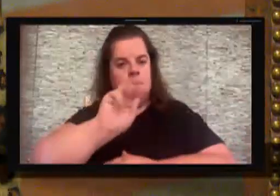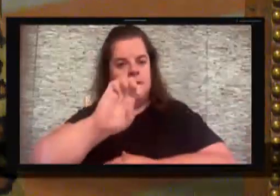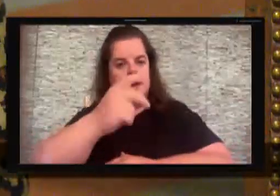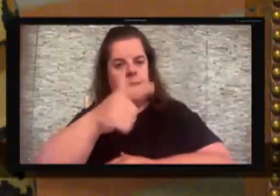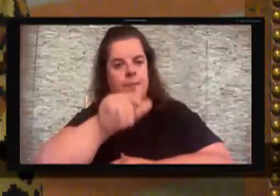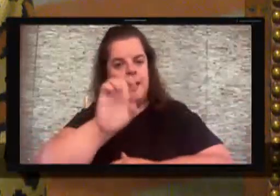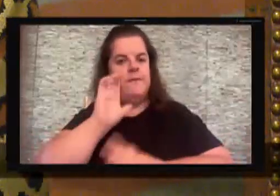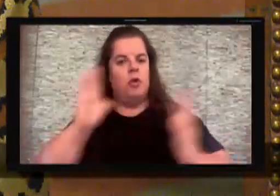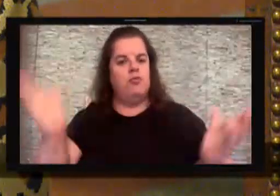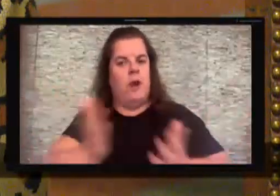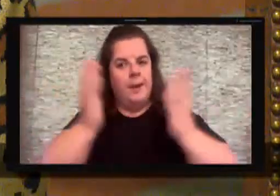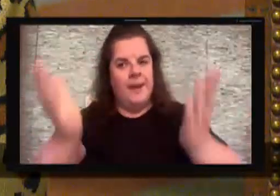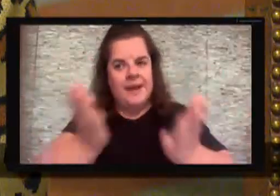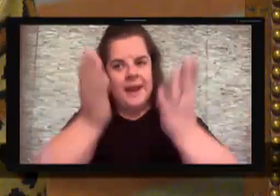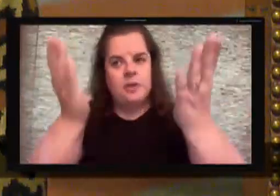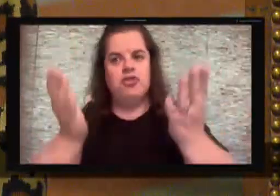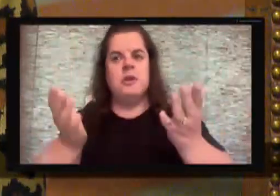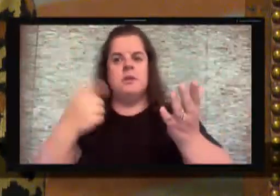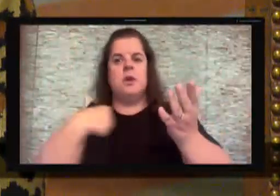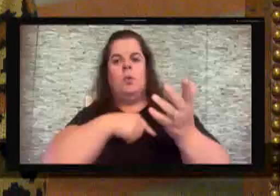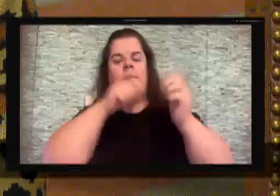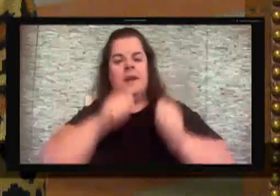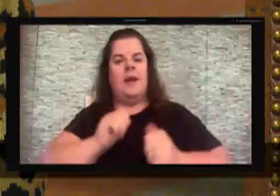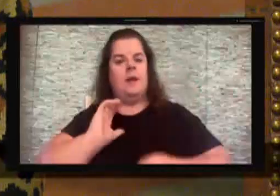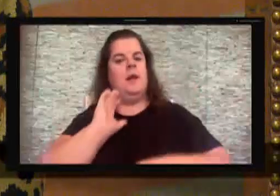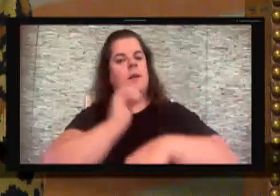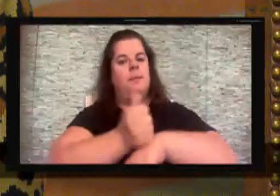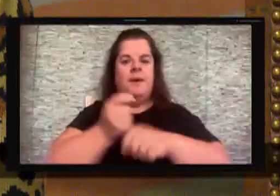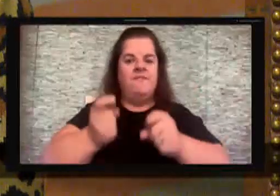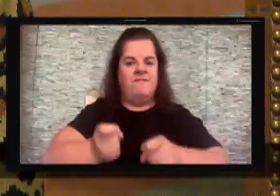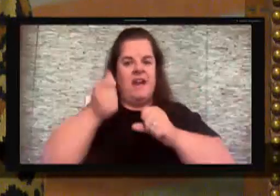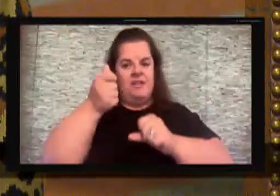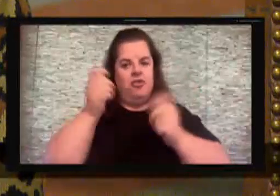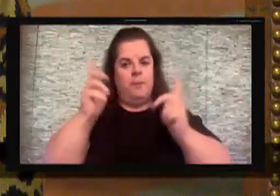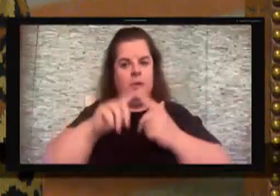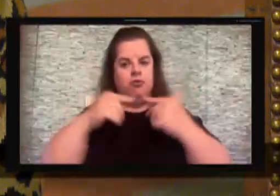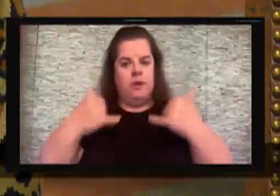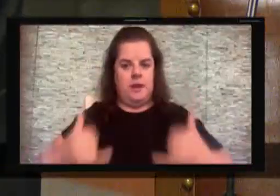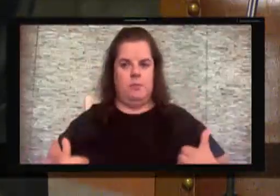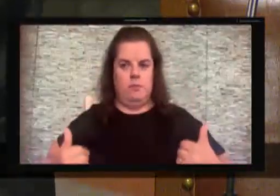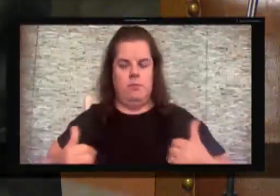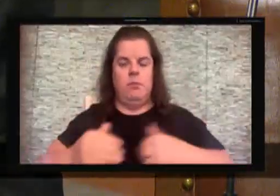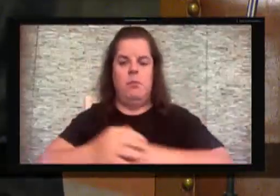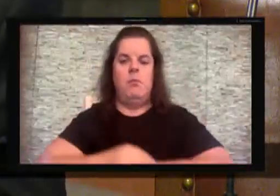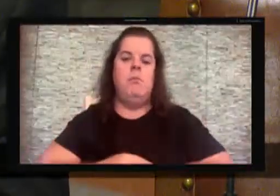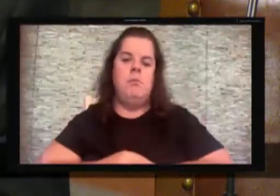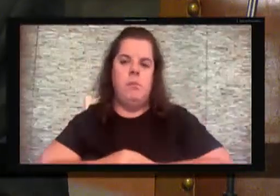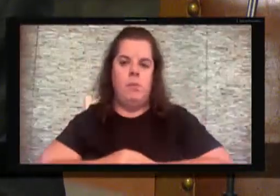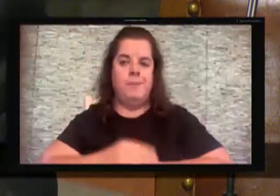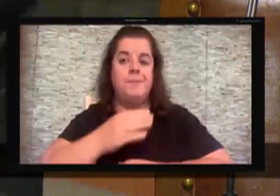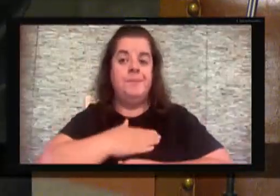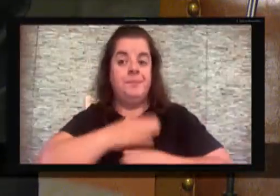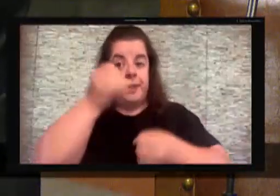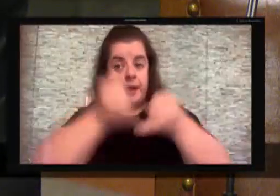recommendations so that we can hopefully implement a lot faster than what we're able to do today. And my final question, what do you see the role